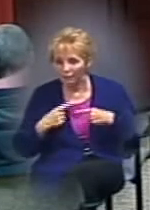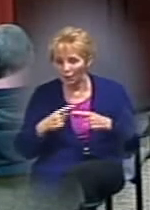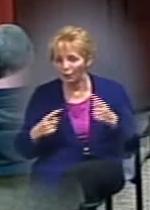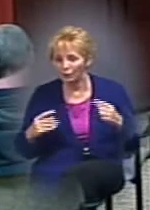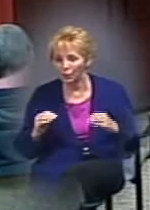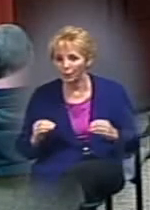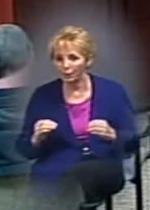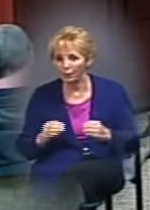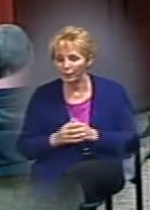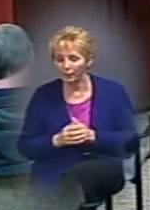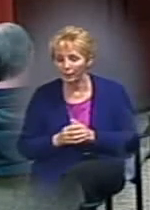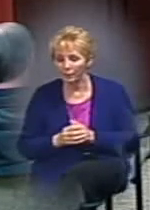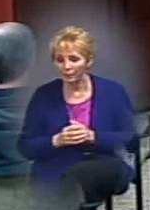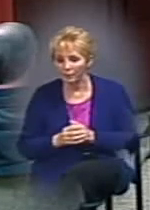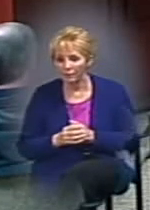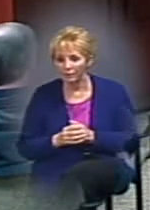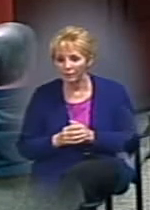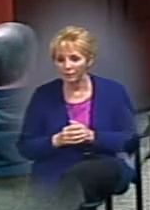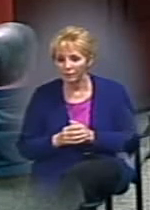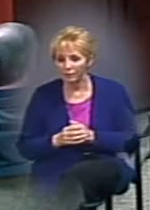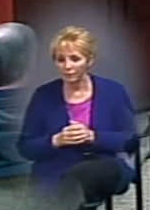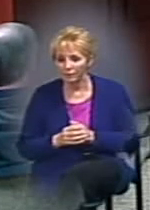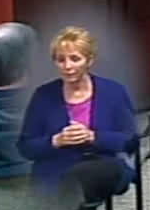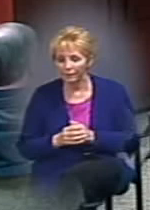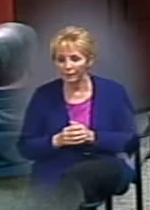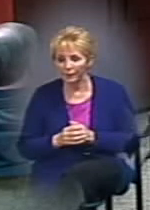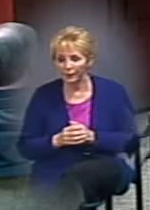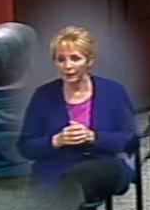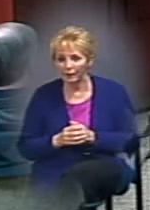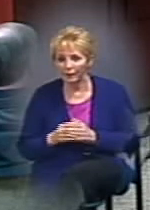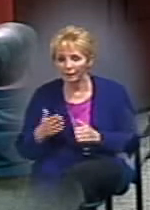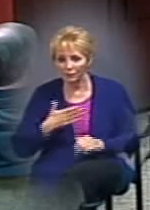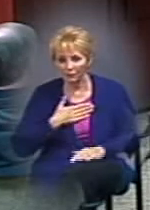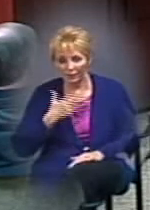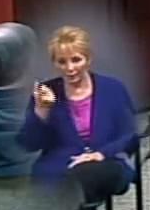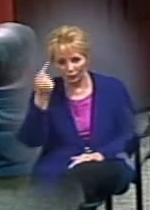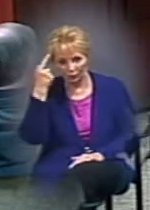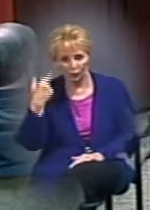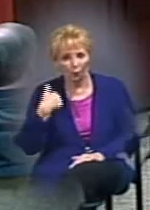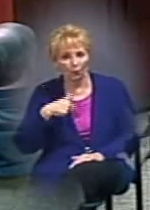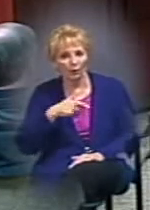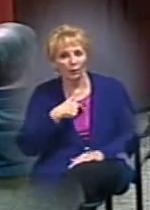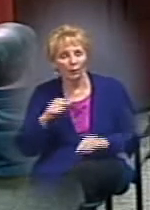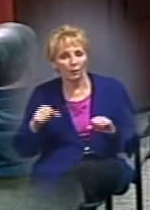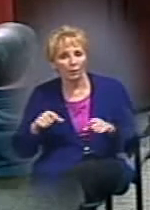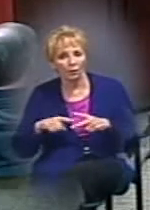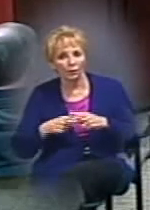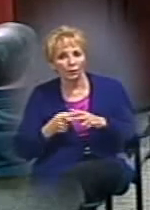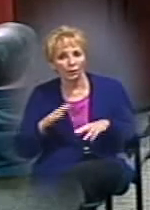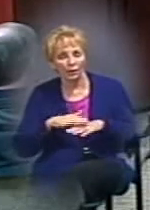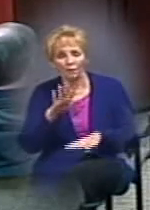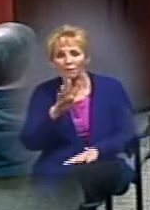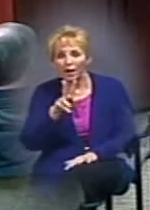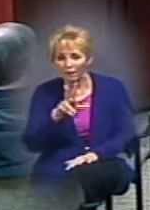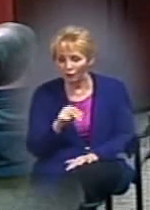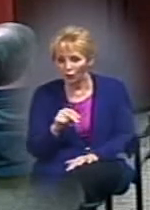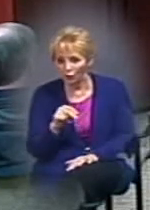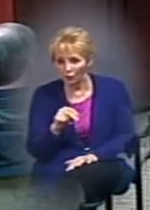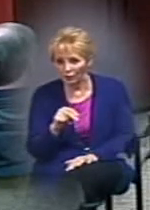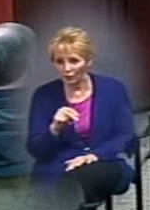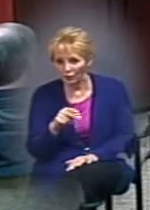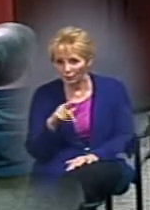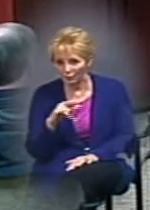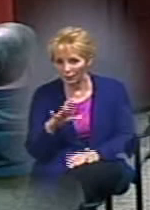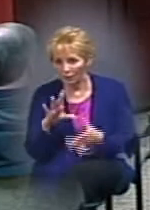Opposed? Now, time we're going, my understanding is that we possibly will start at 5:30, and the